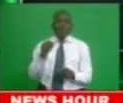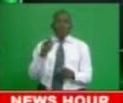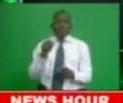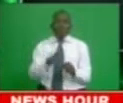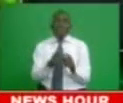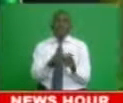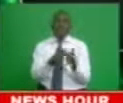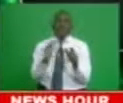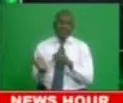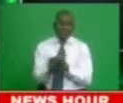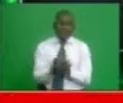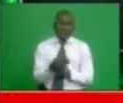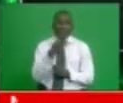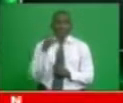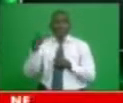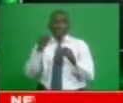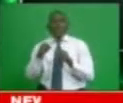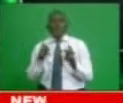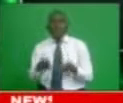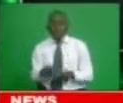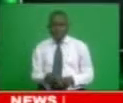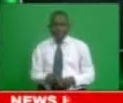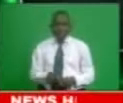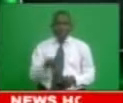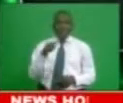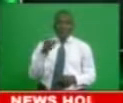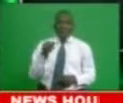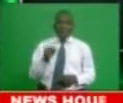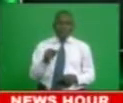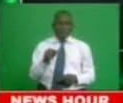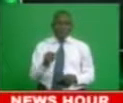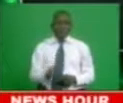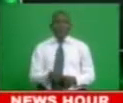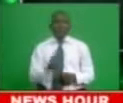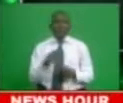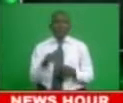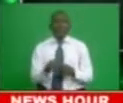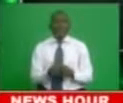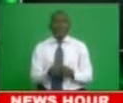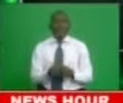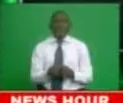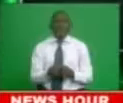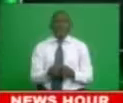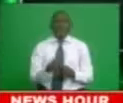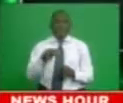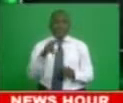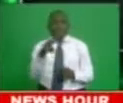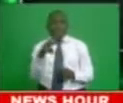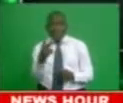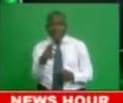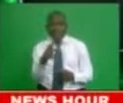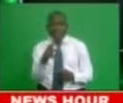Umaru, Hockey, Best Sports Personality, Nafisa Tu Umaru, Hockey Player, Richard Sekleu,